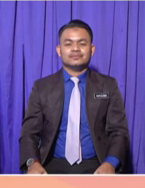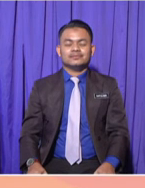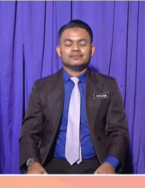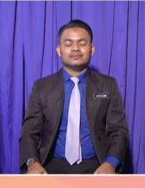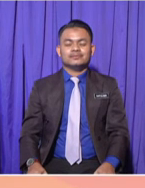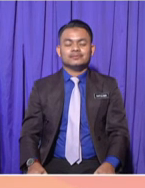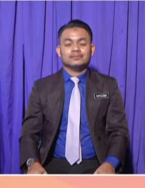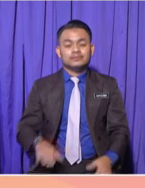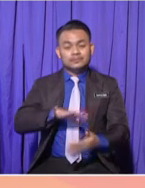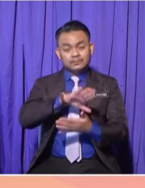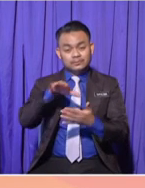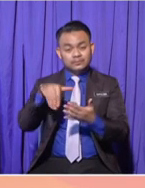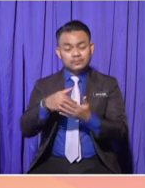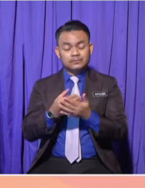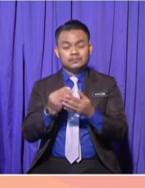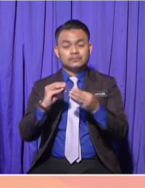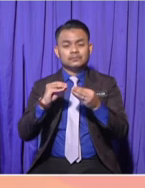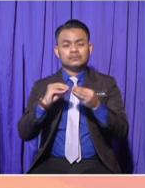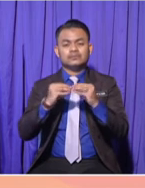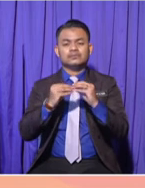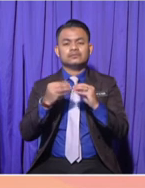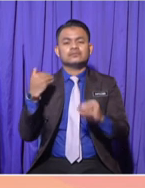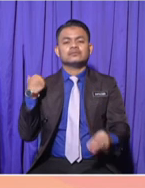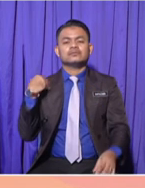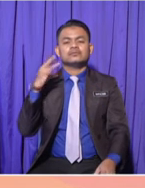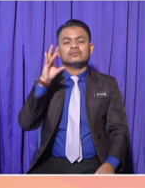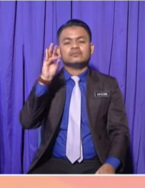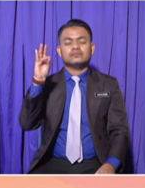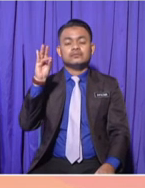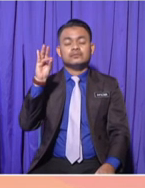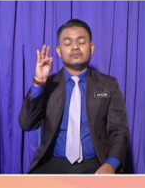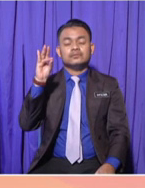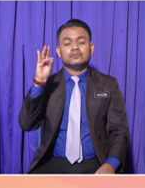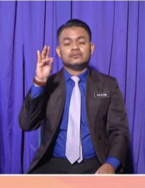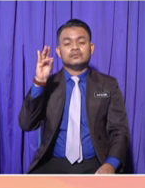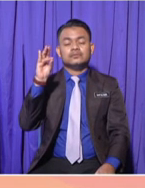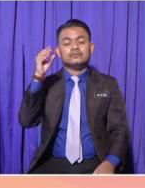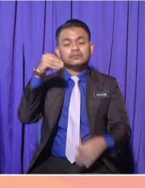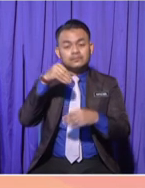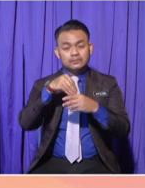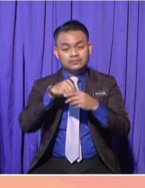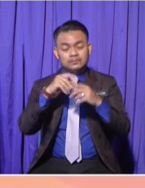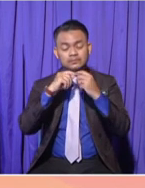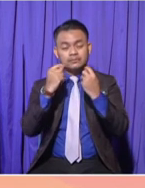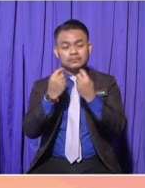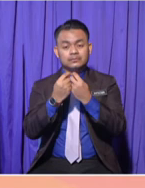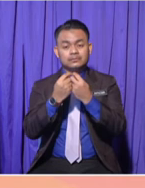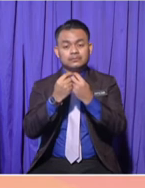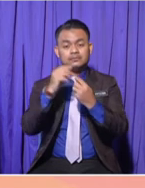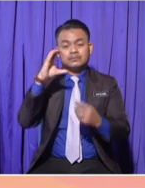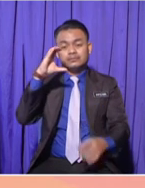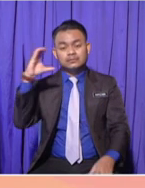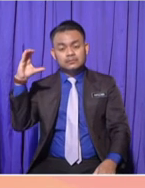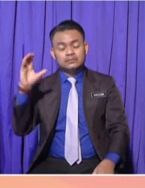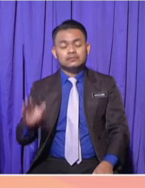All numbers have sevens in the hundreds place. So all